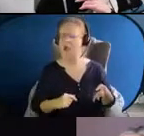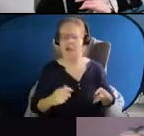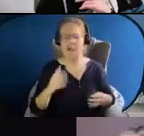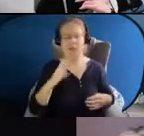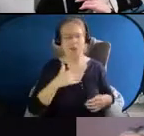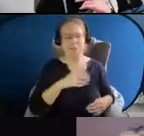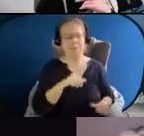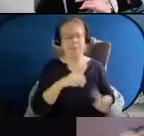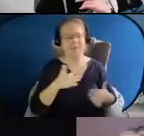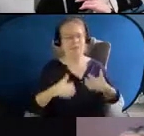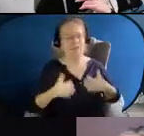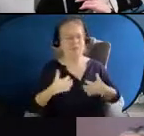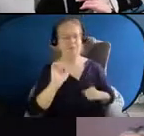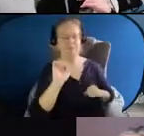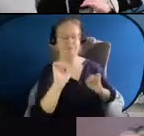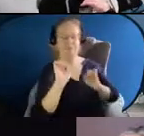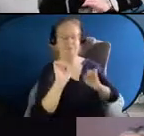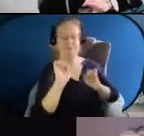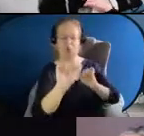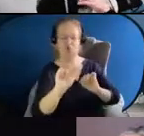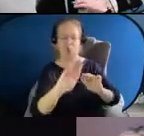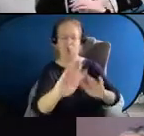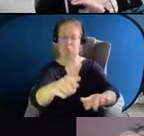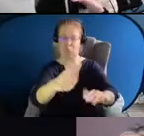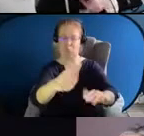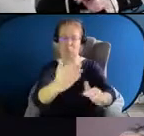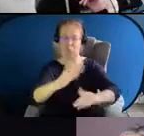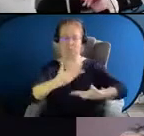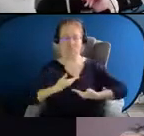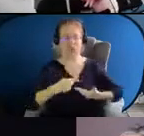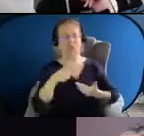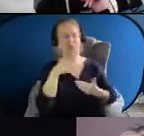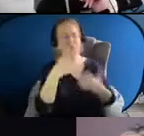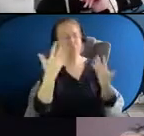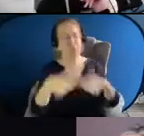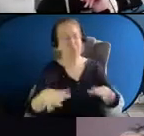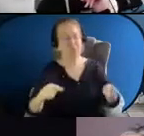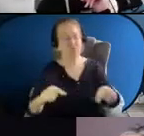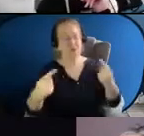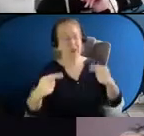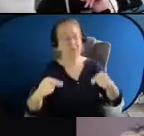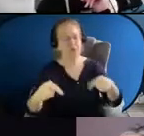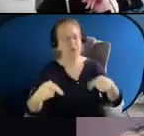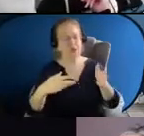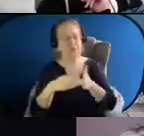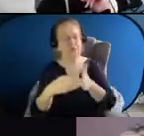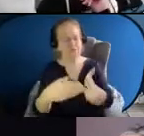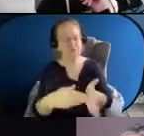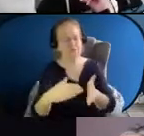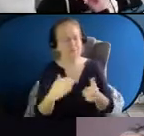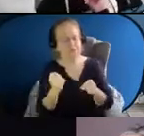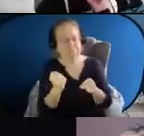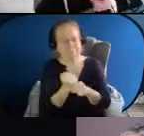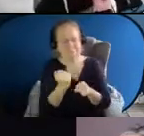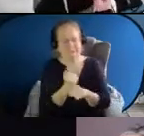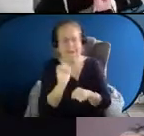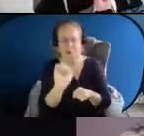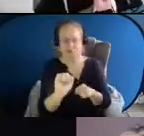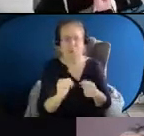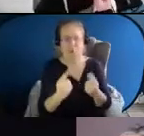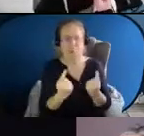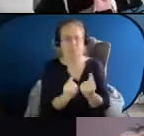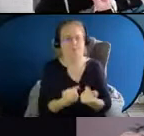side, really, of as an authoring tool provider, what are some of the challenges that you've come across when you're trying to make your tool more